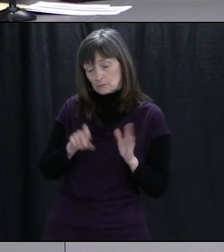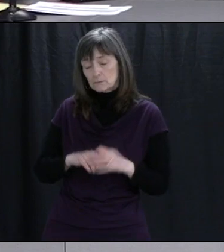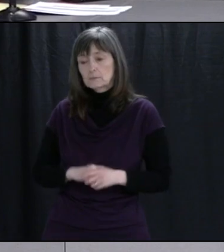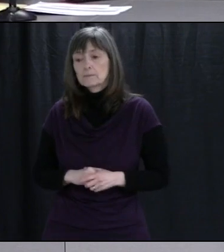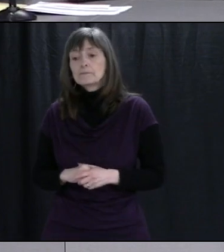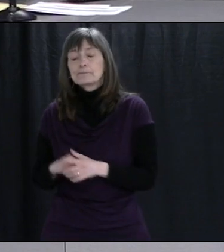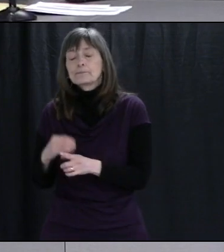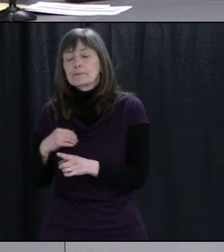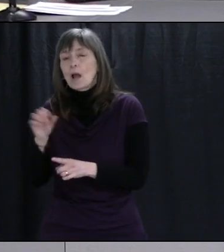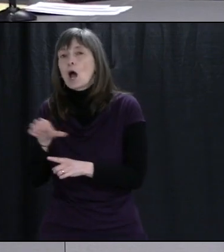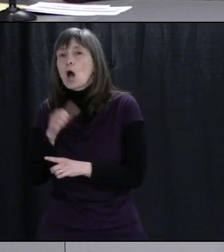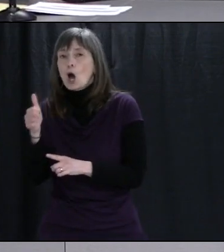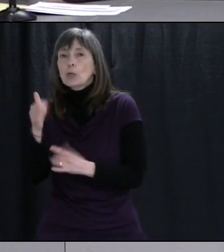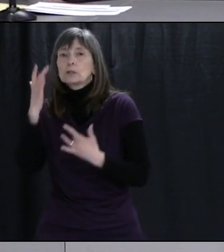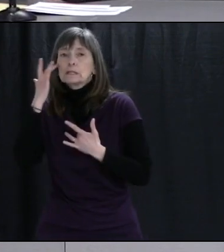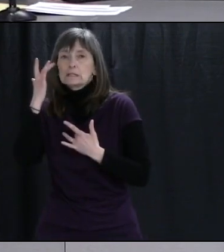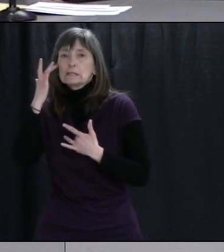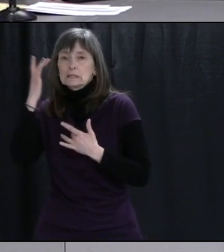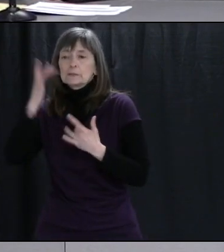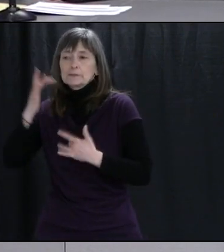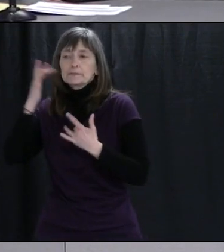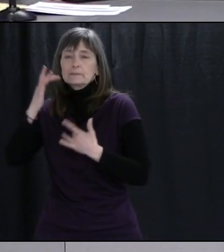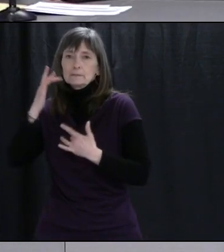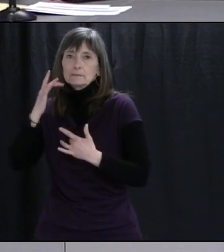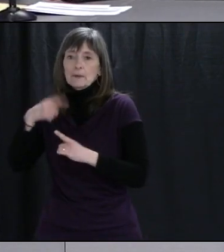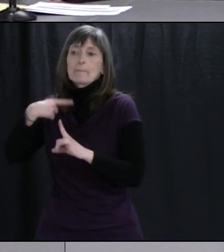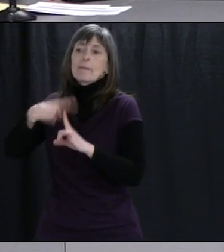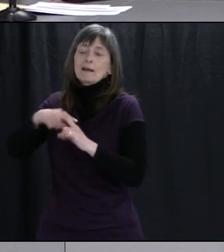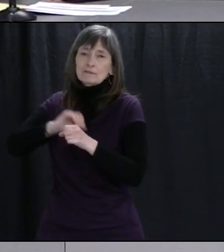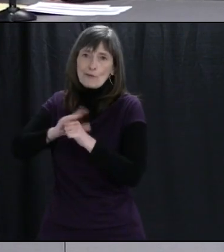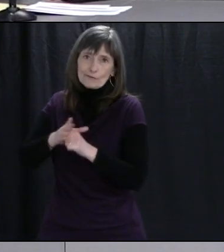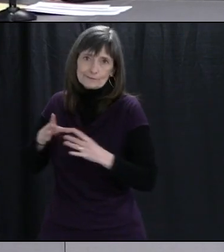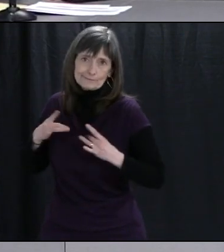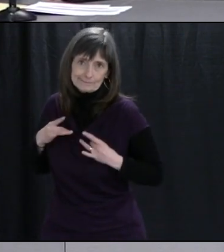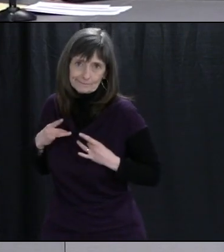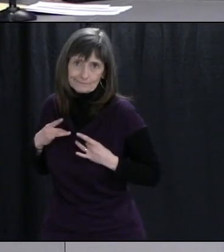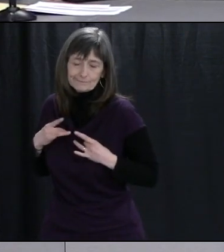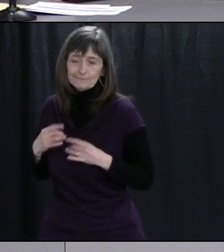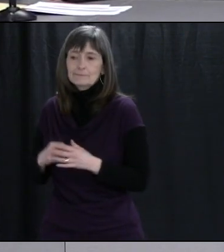have underlying medical conditions, and at this time I'm not